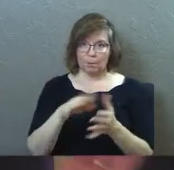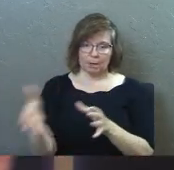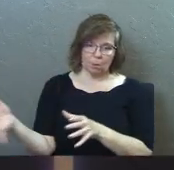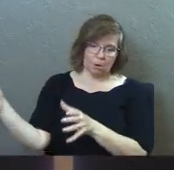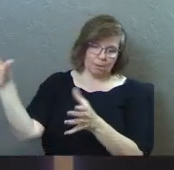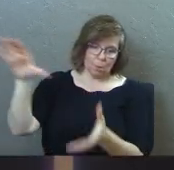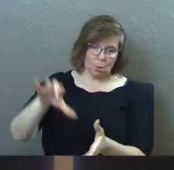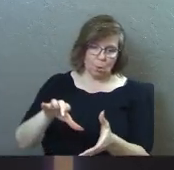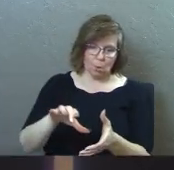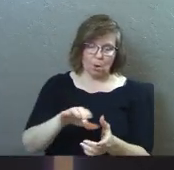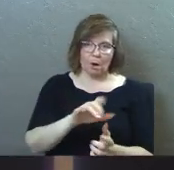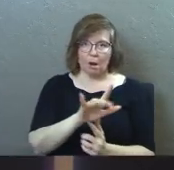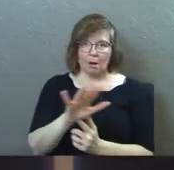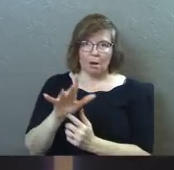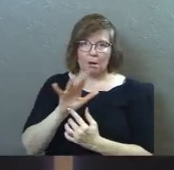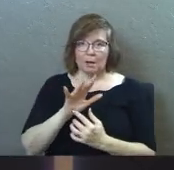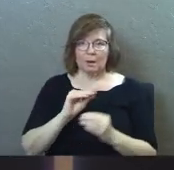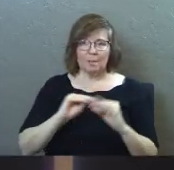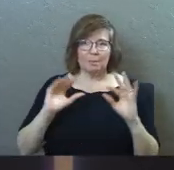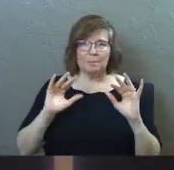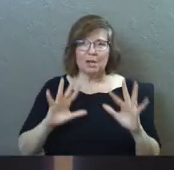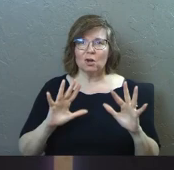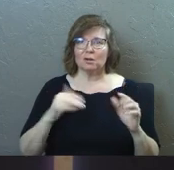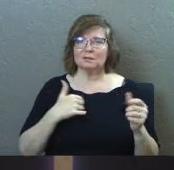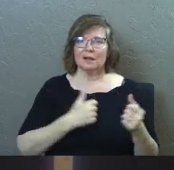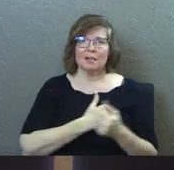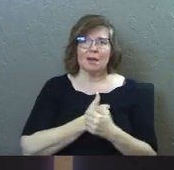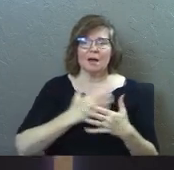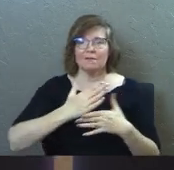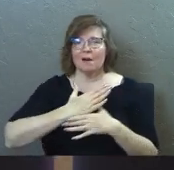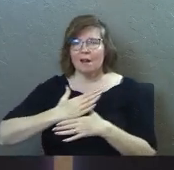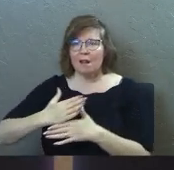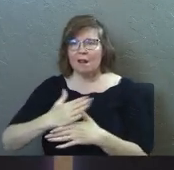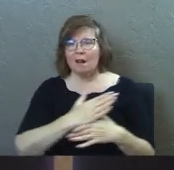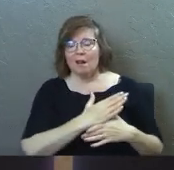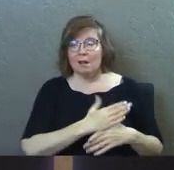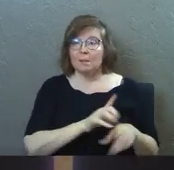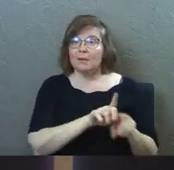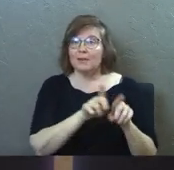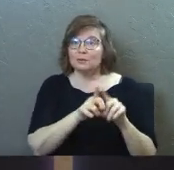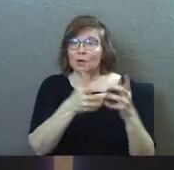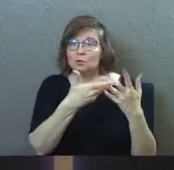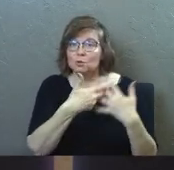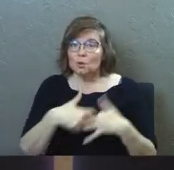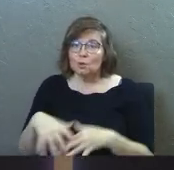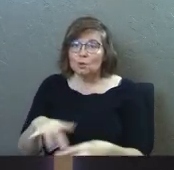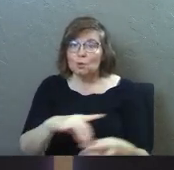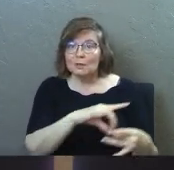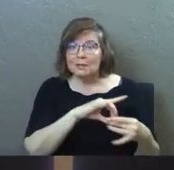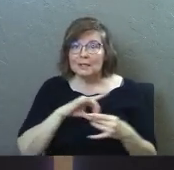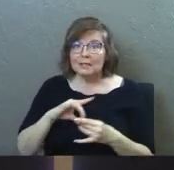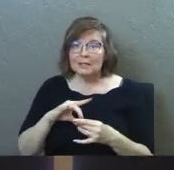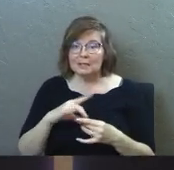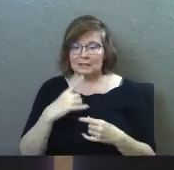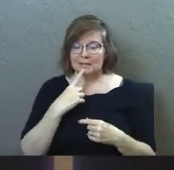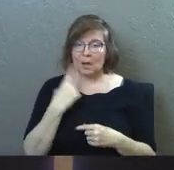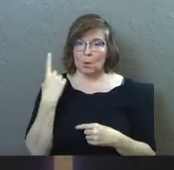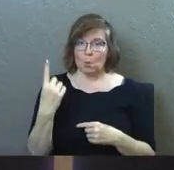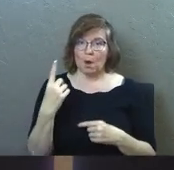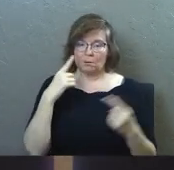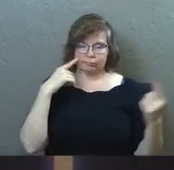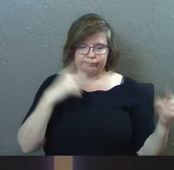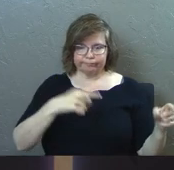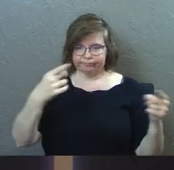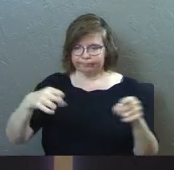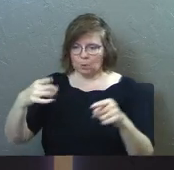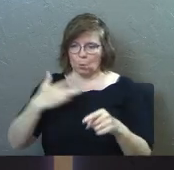poured out, there were miracles and there was love and there was sharing and there was all this stuff, but there was also unity. It says that they were of one accord,